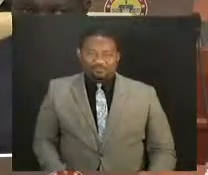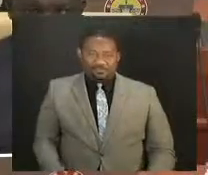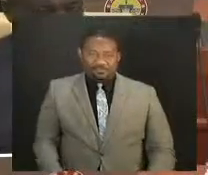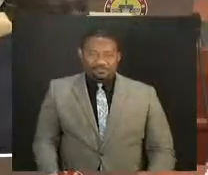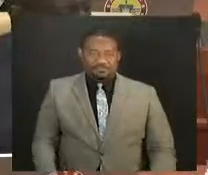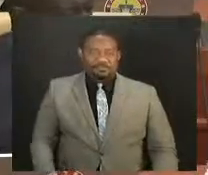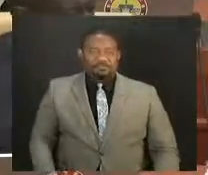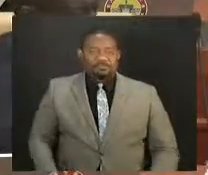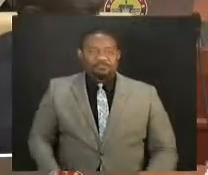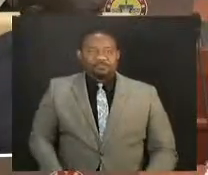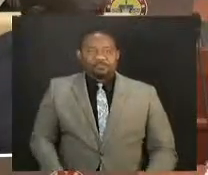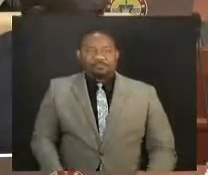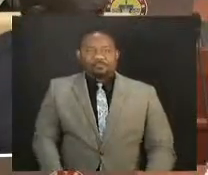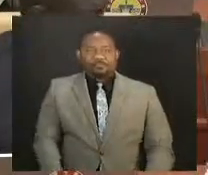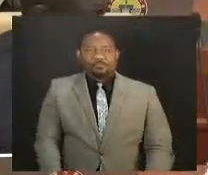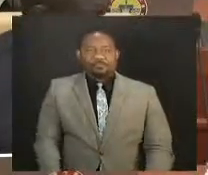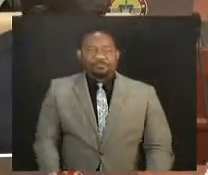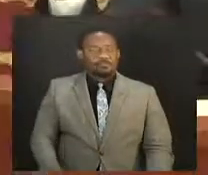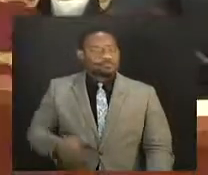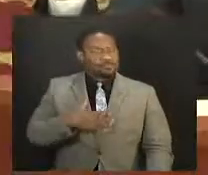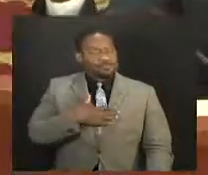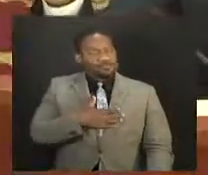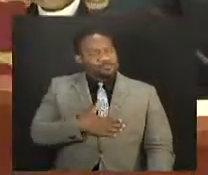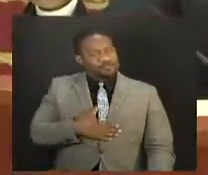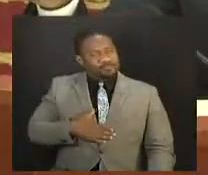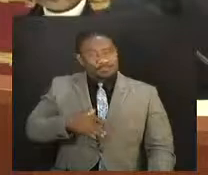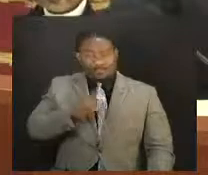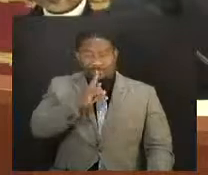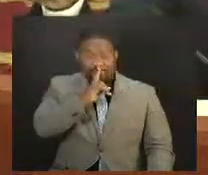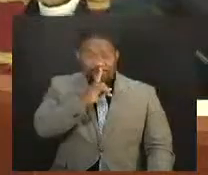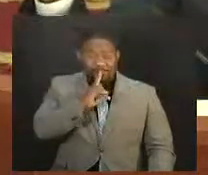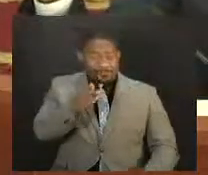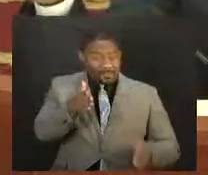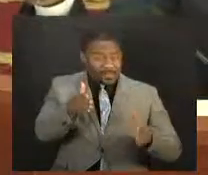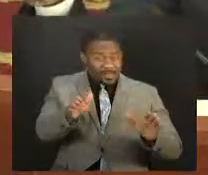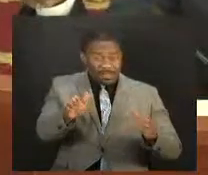Honorable members, can we listen to each other in silence?